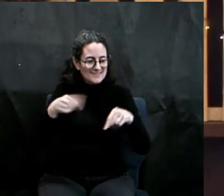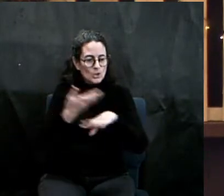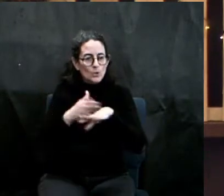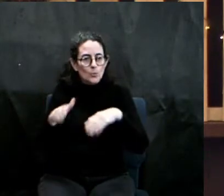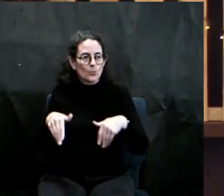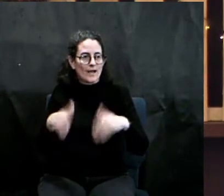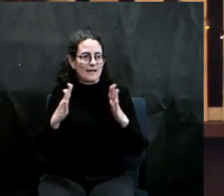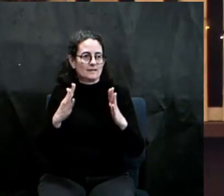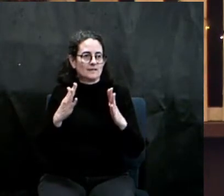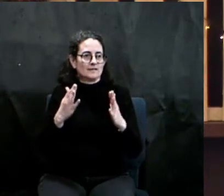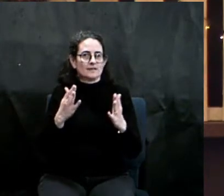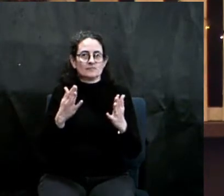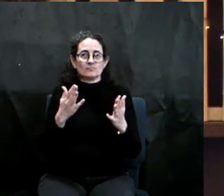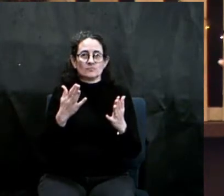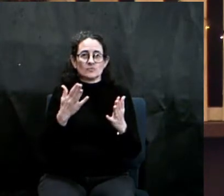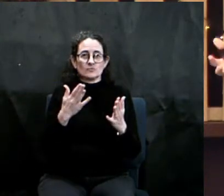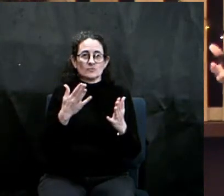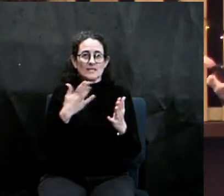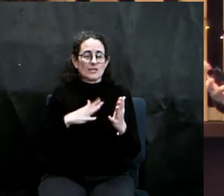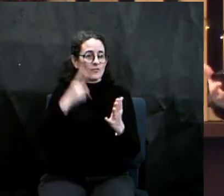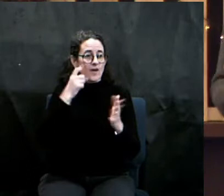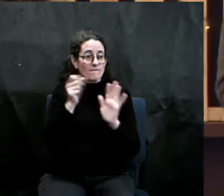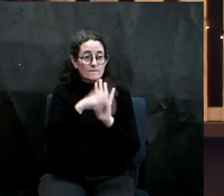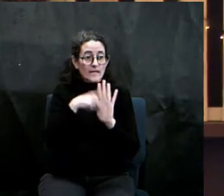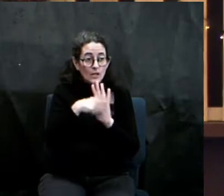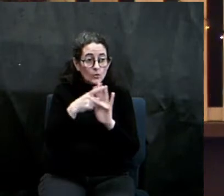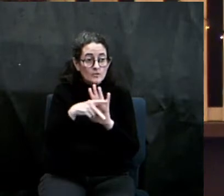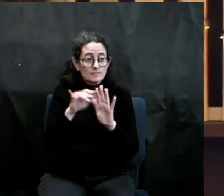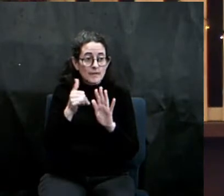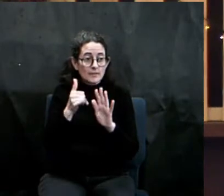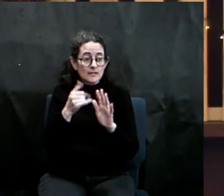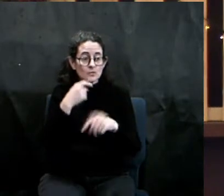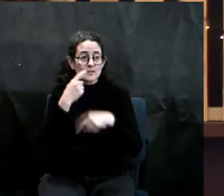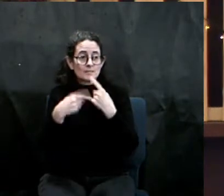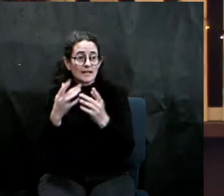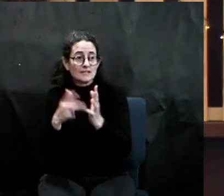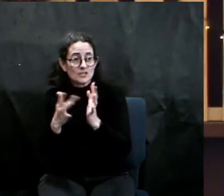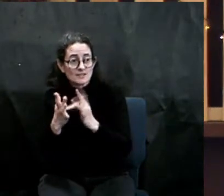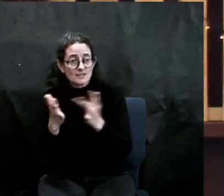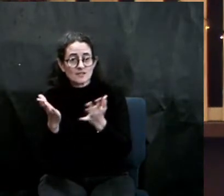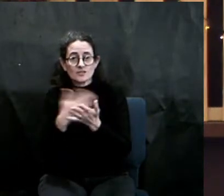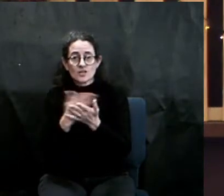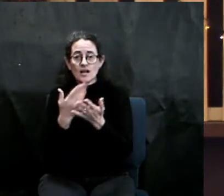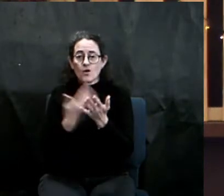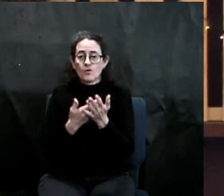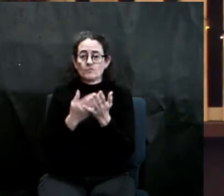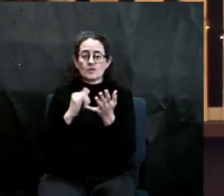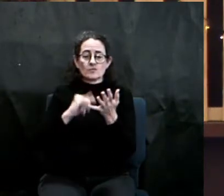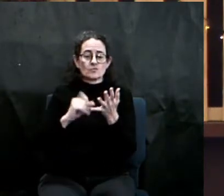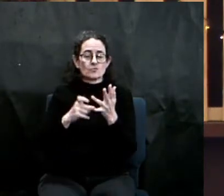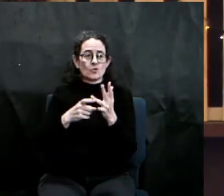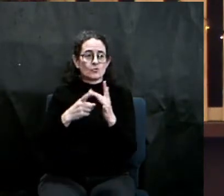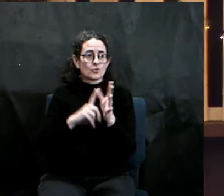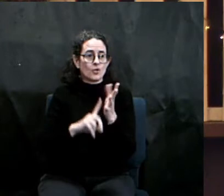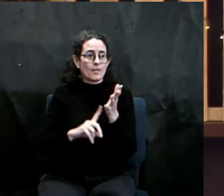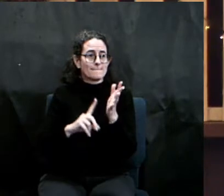Can we find some videos that clearly explain Jesus and share them on social media? Can we find some books that will help